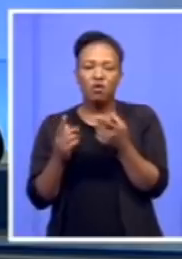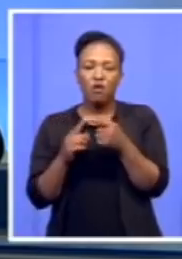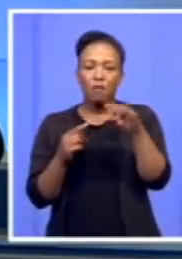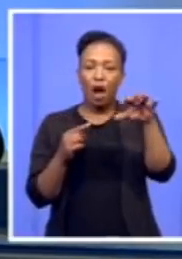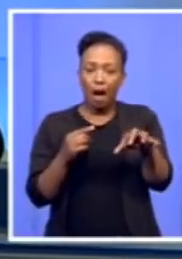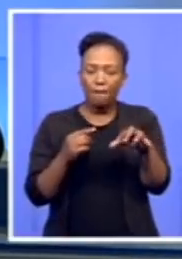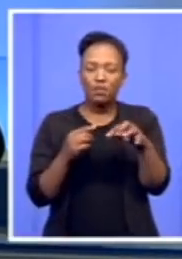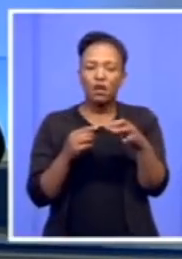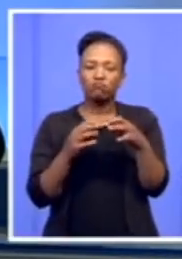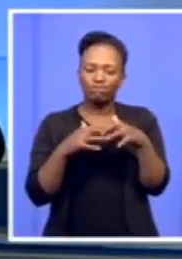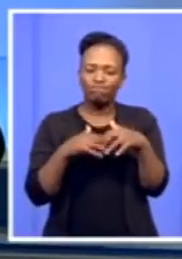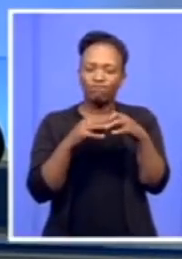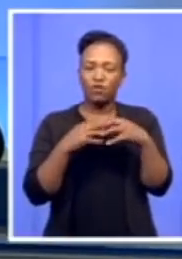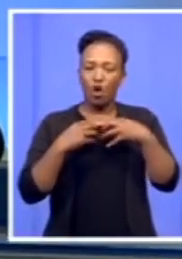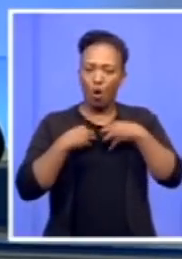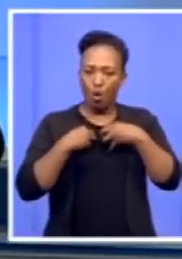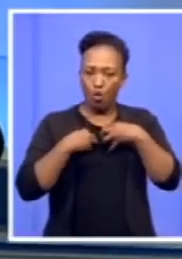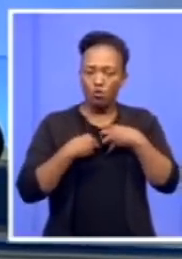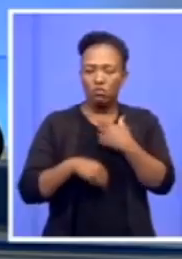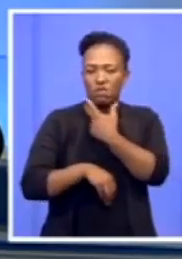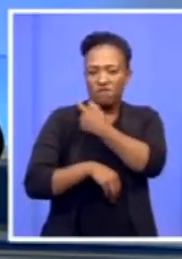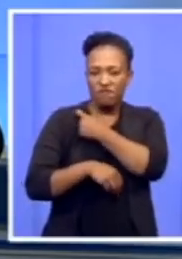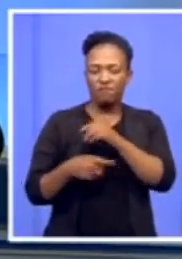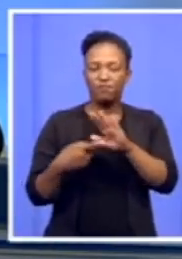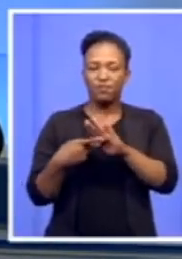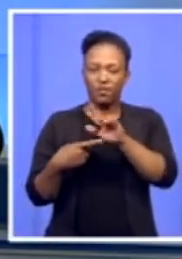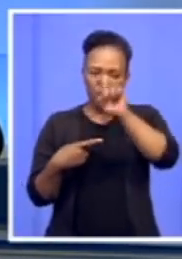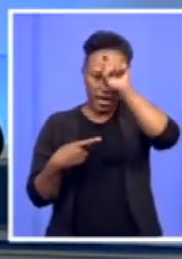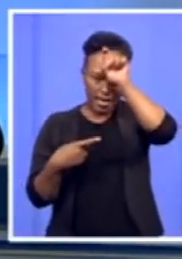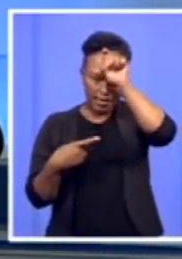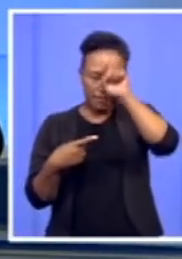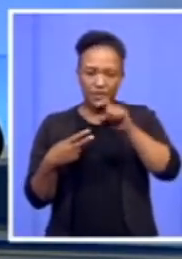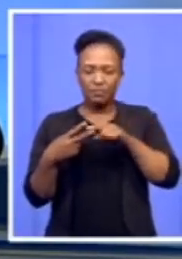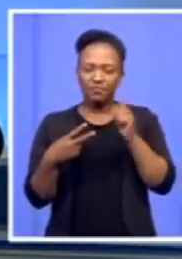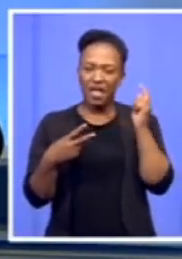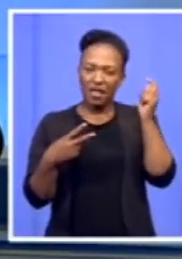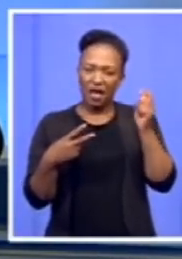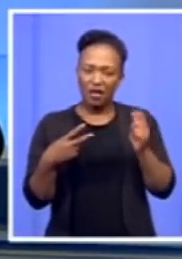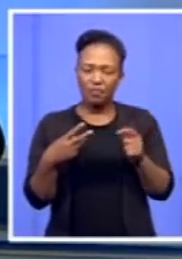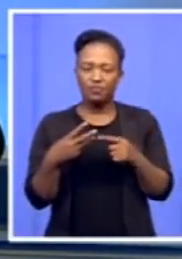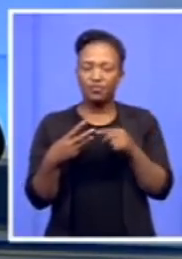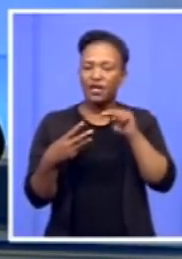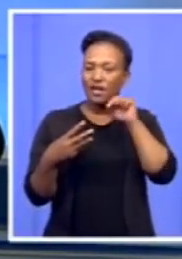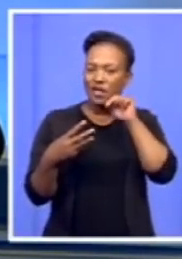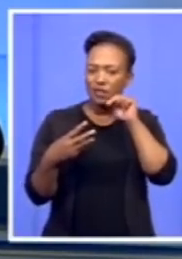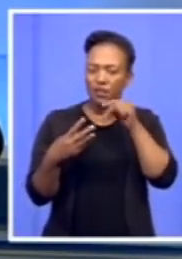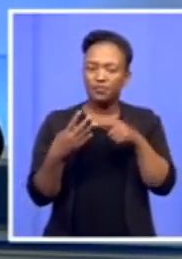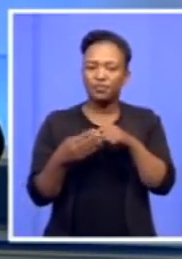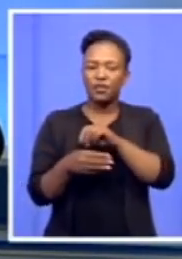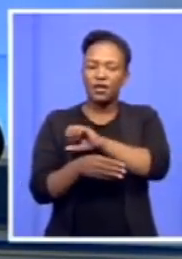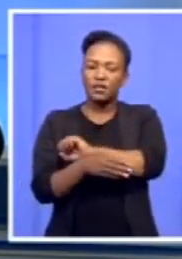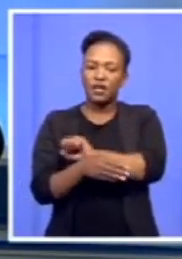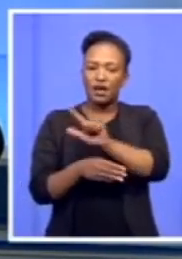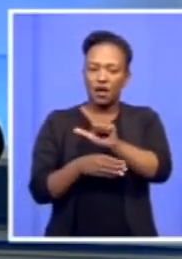mRNA vaccines are Egypt, Kenya, Nigeria, Senegal, South Africa, Tunisia. You heard